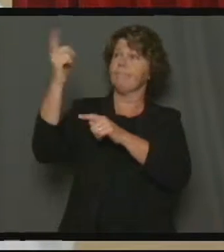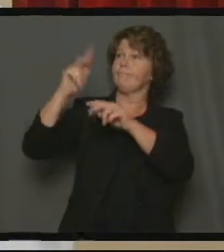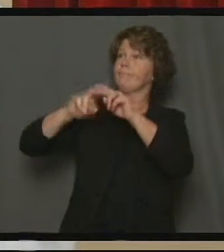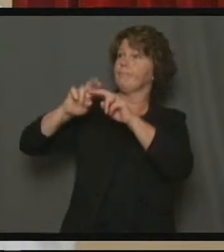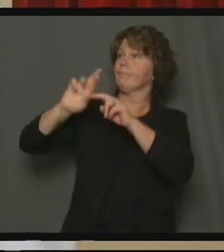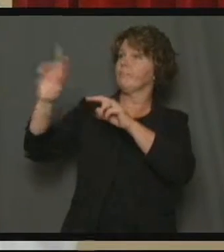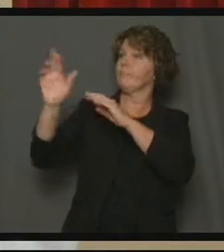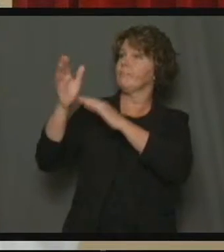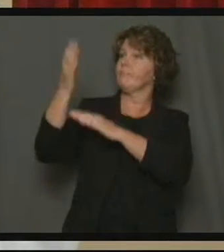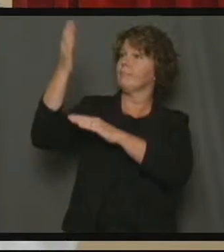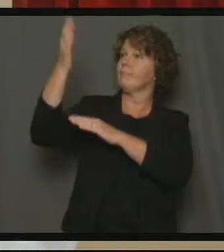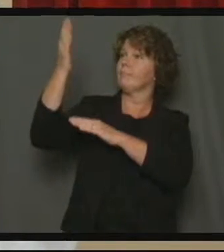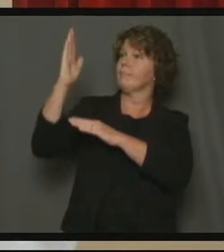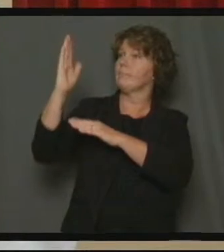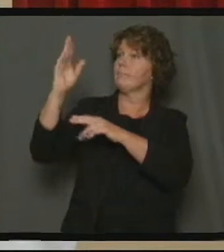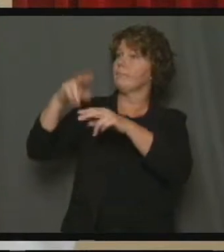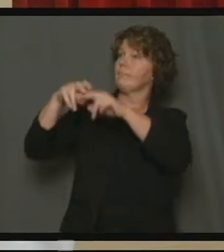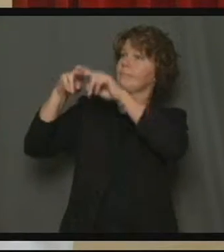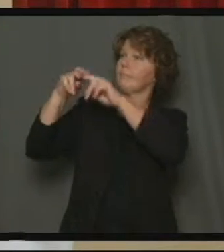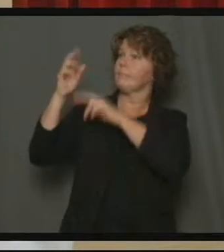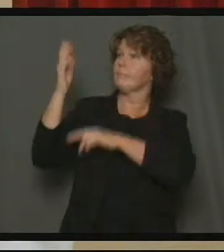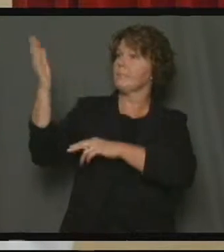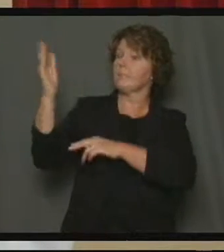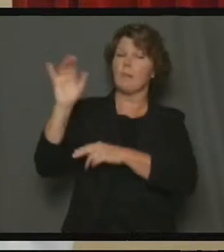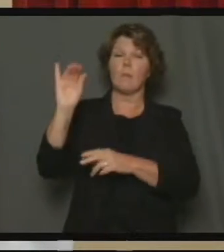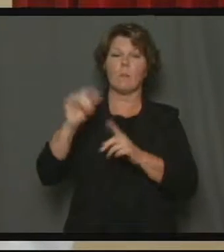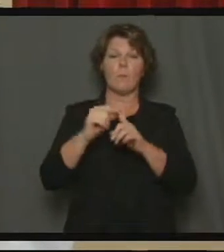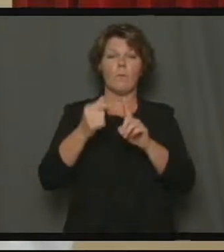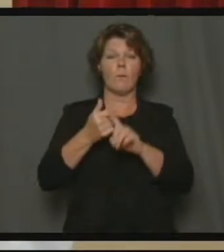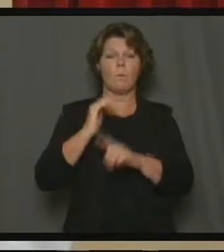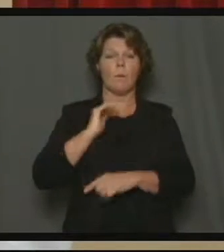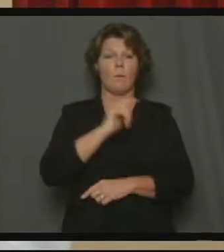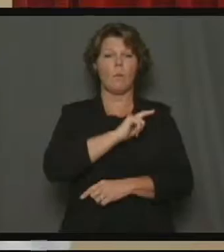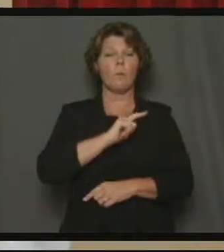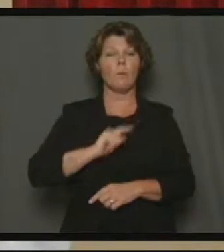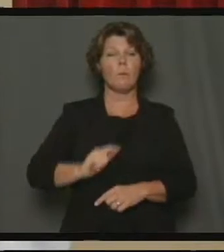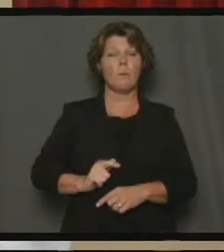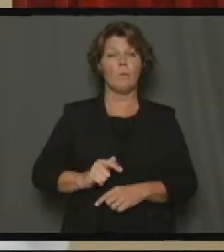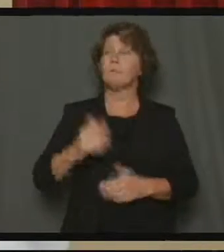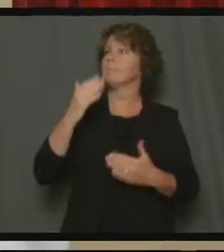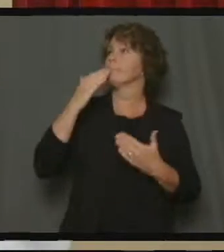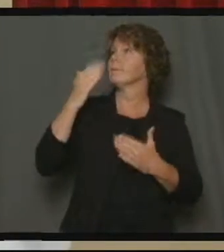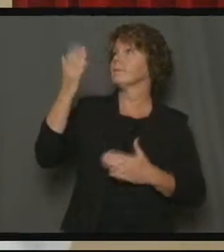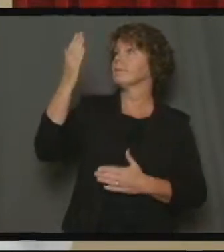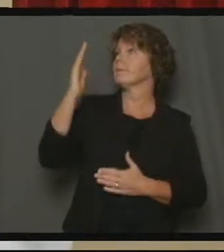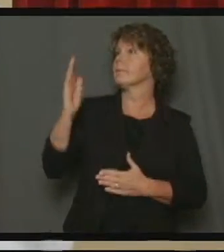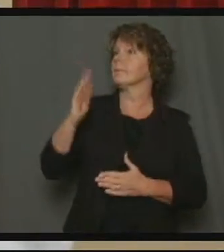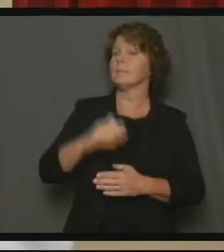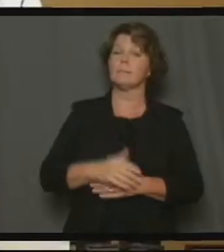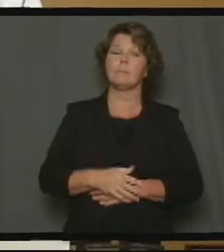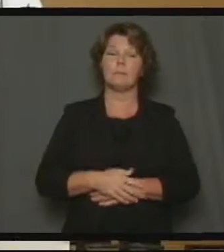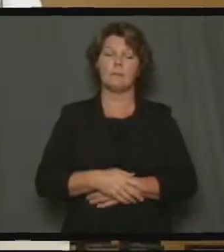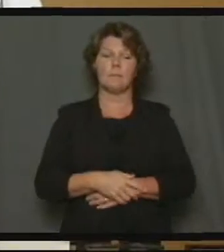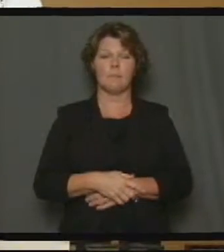God." This is the word of the Lord. Thanks be to God.